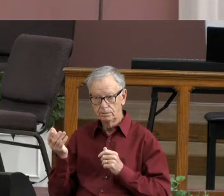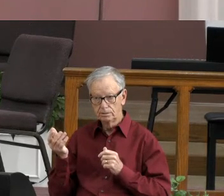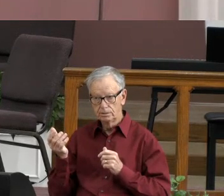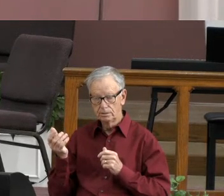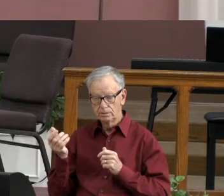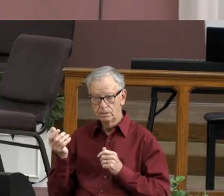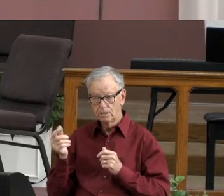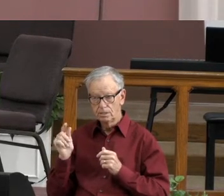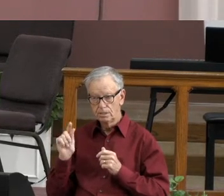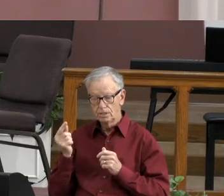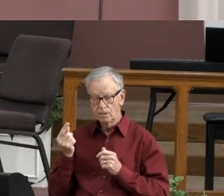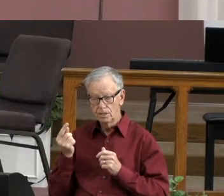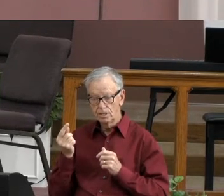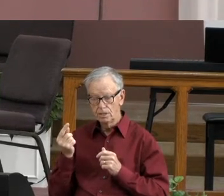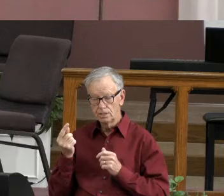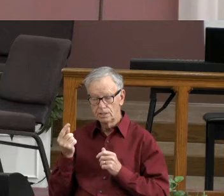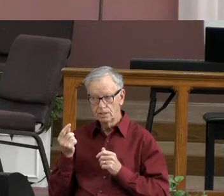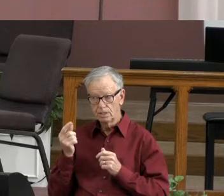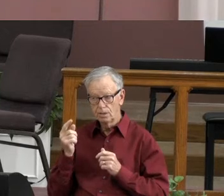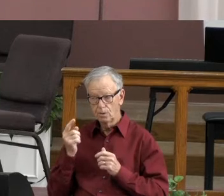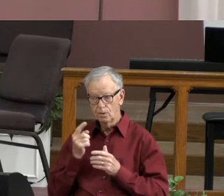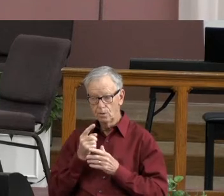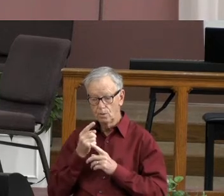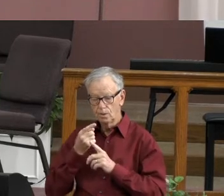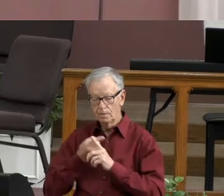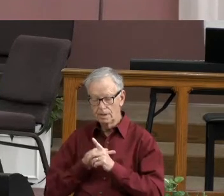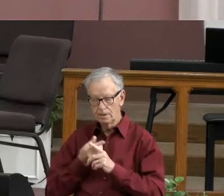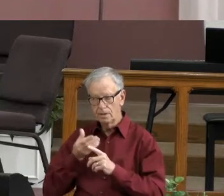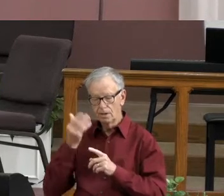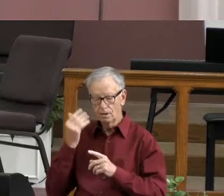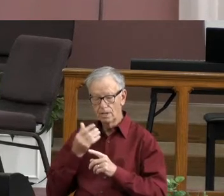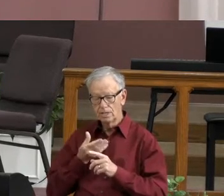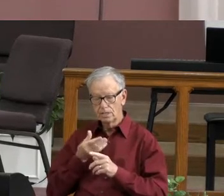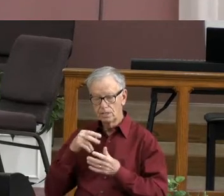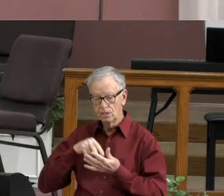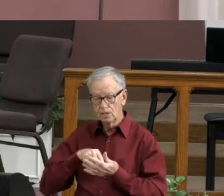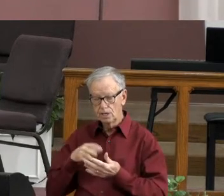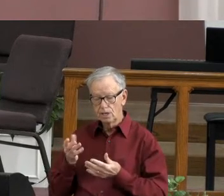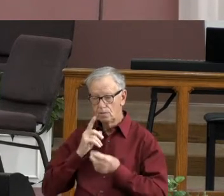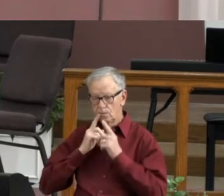It was just a month ago I stood here proclaiming God's word